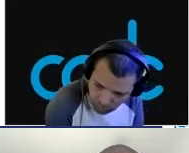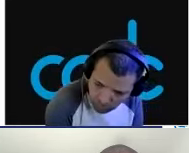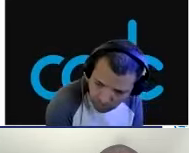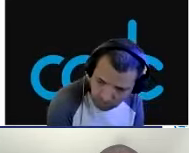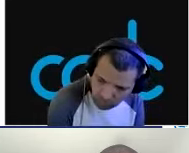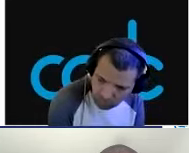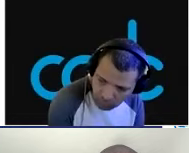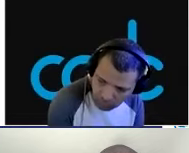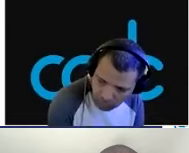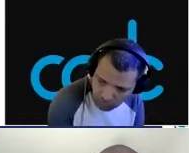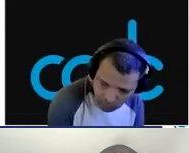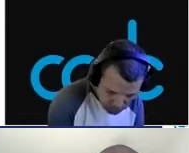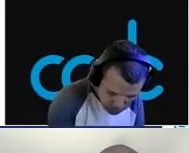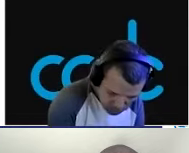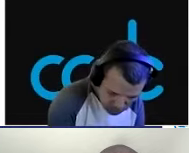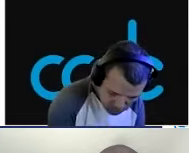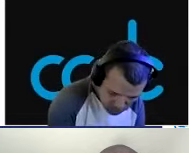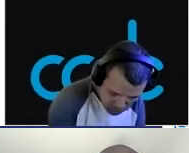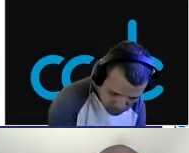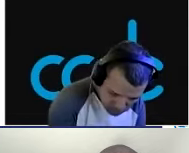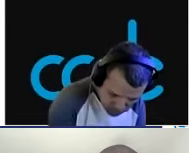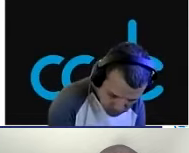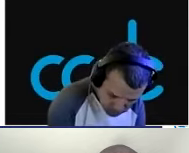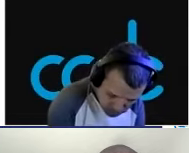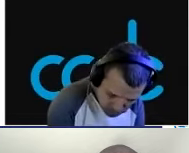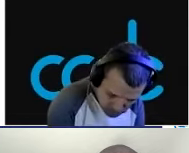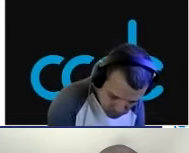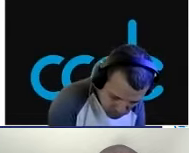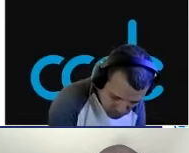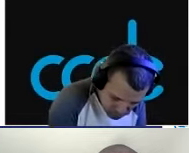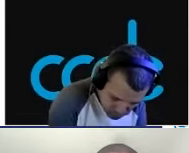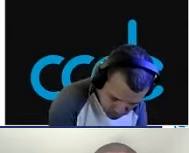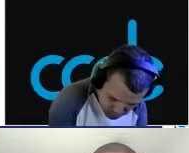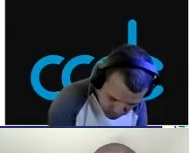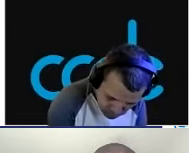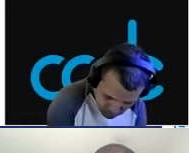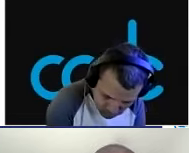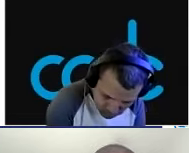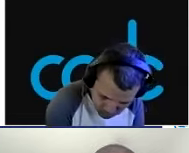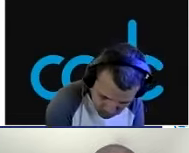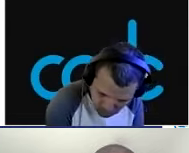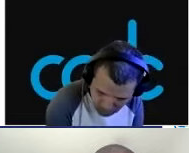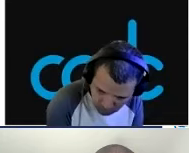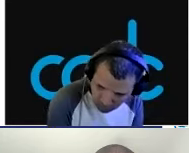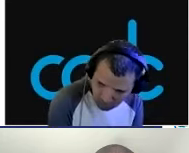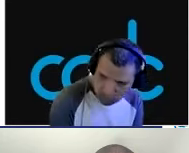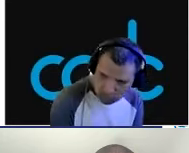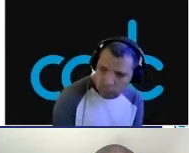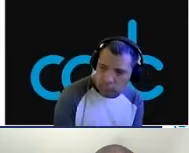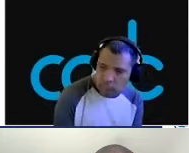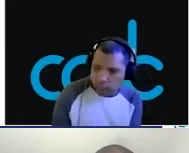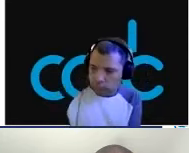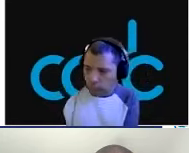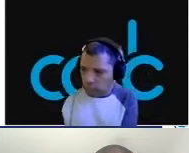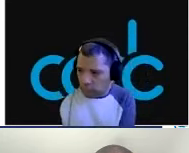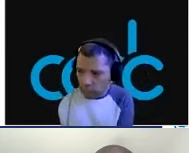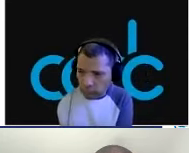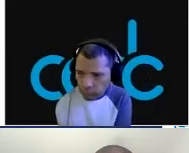to gather the data and get it input. So alternative methods that work. I think we might have to have like a general